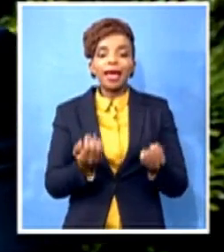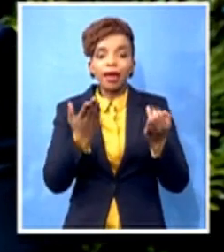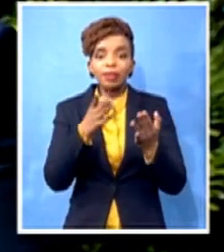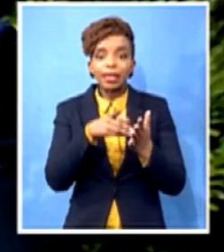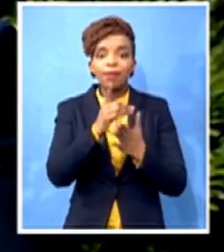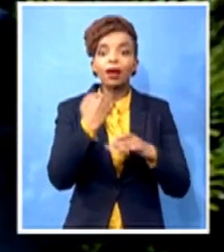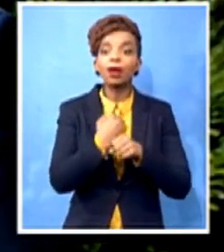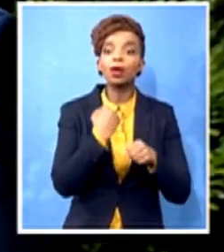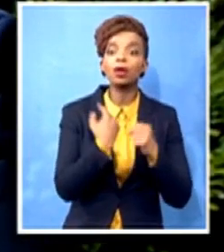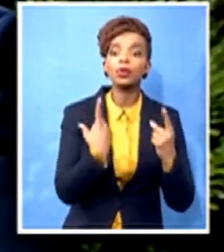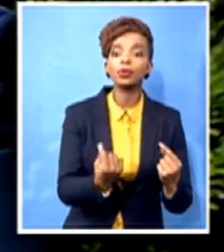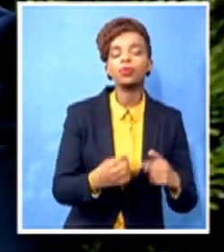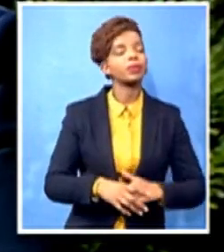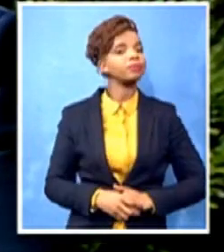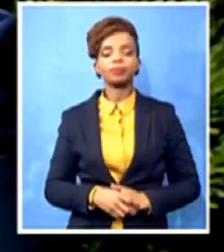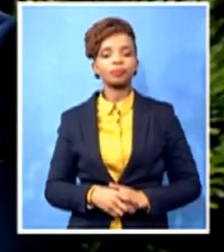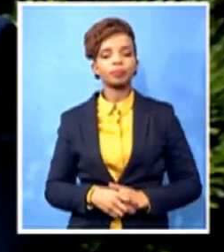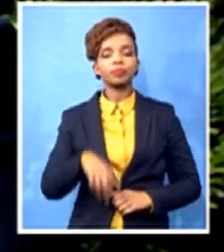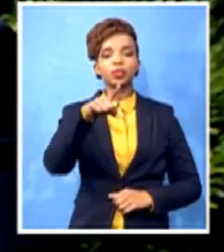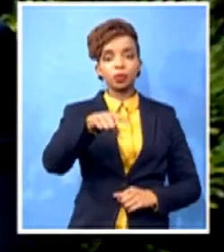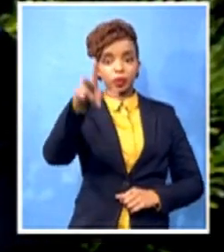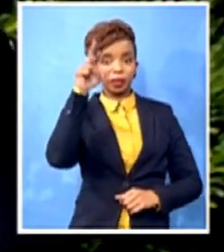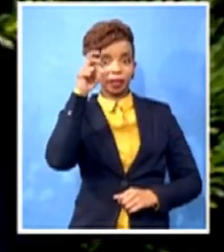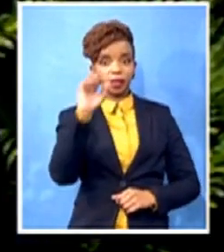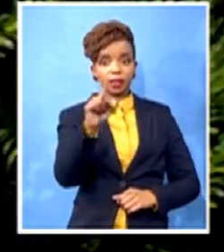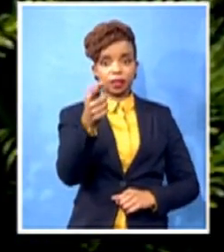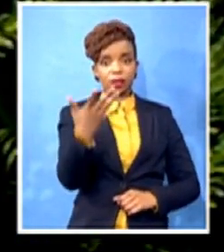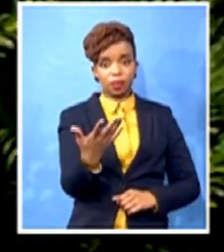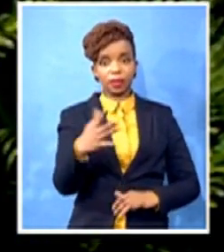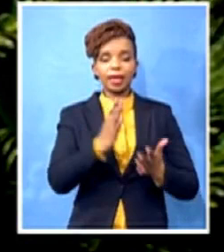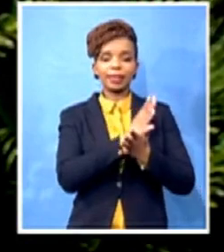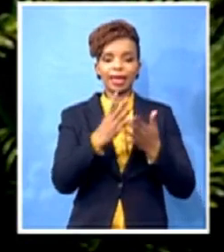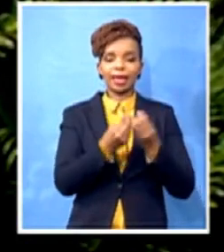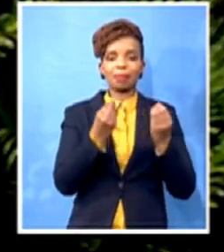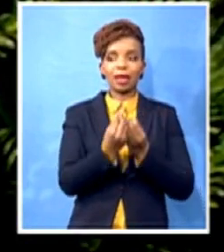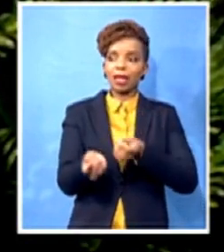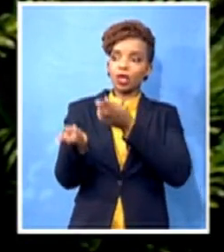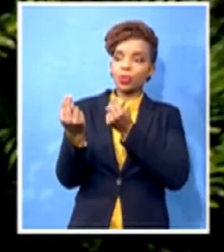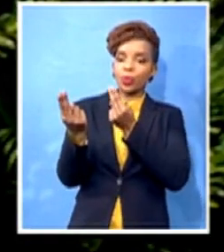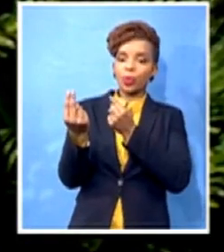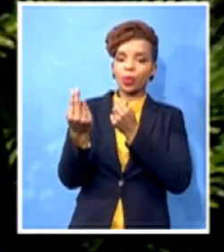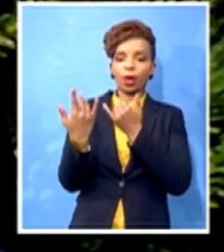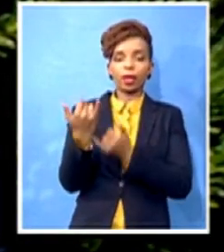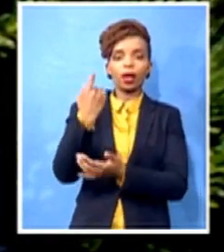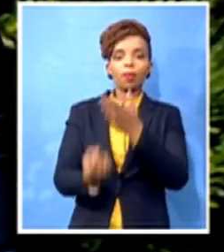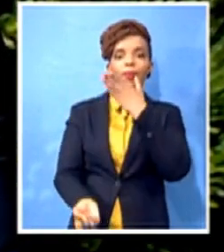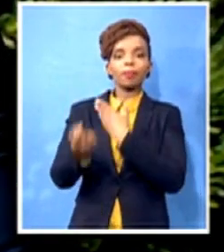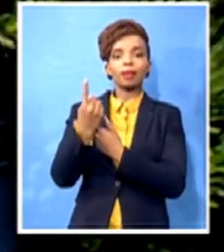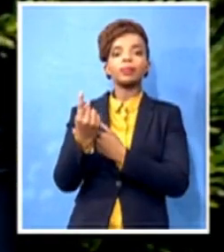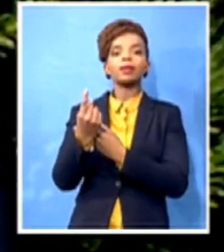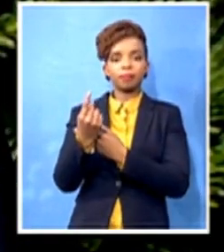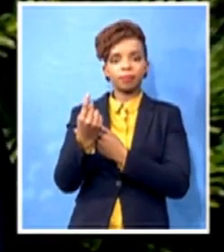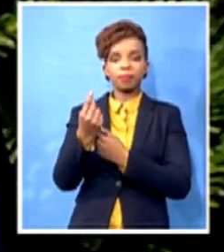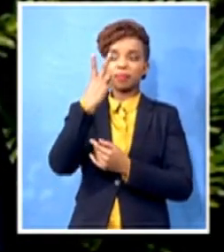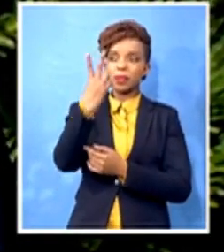for something new, which is a break from the seemingly intractable political